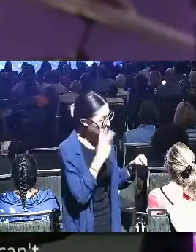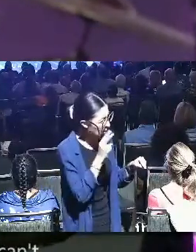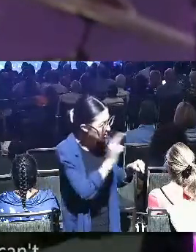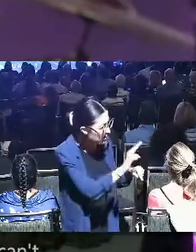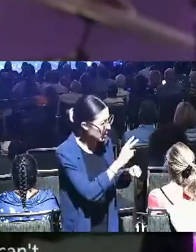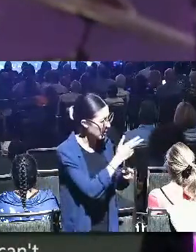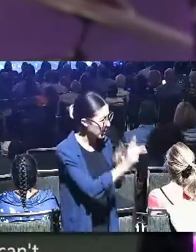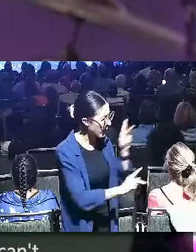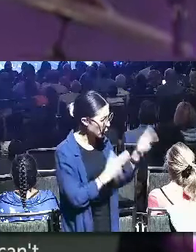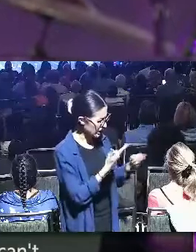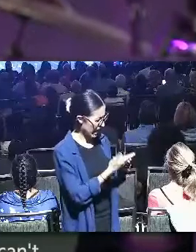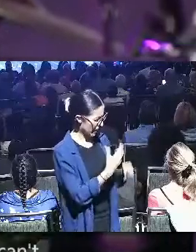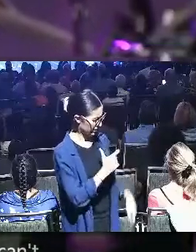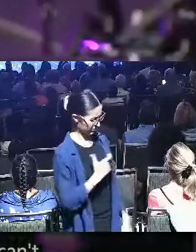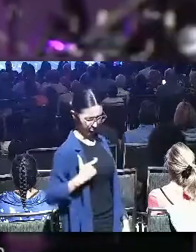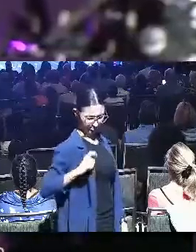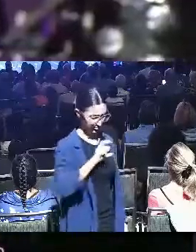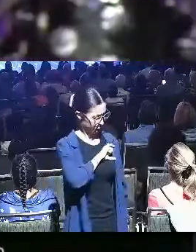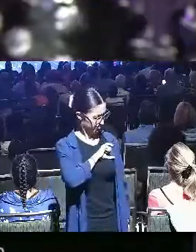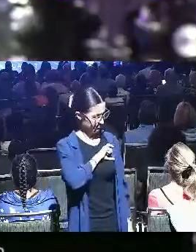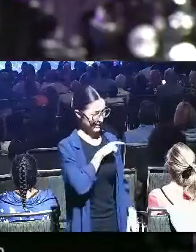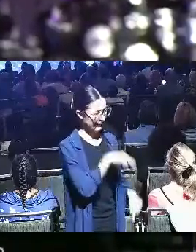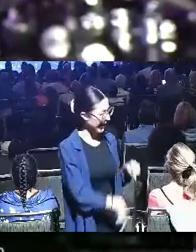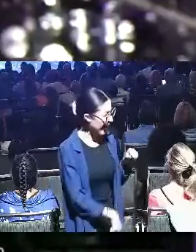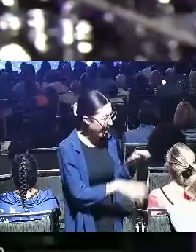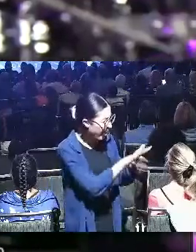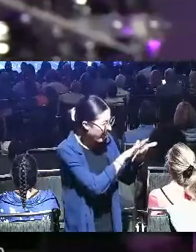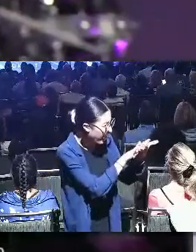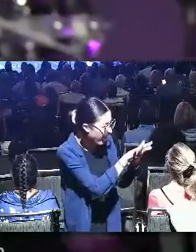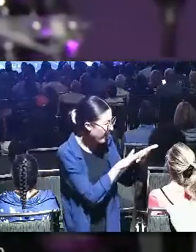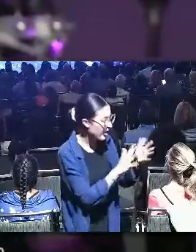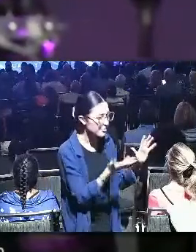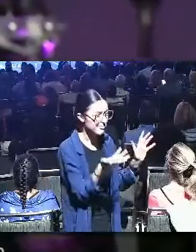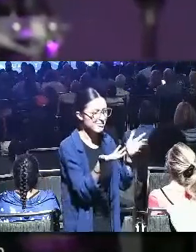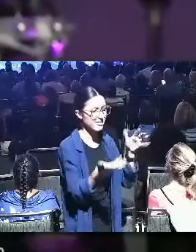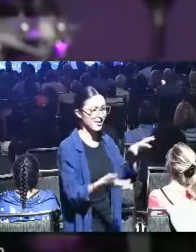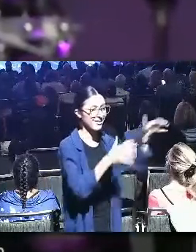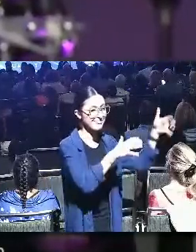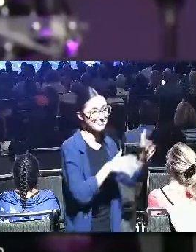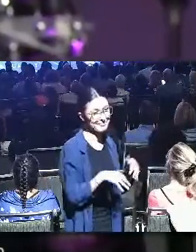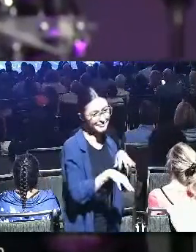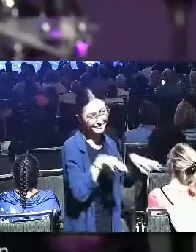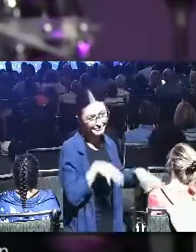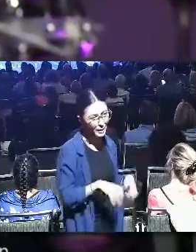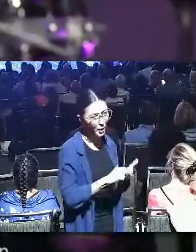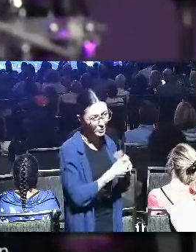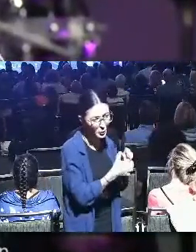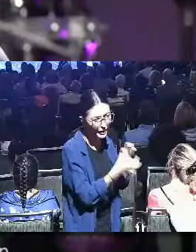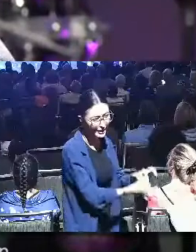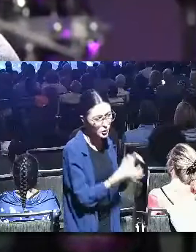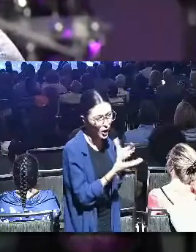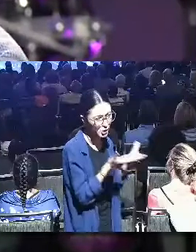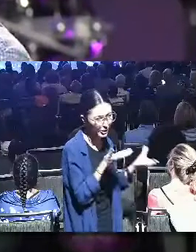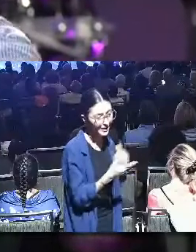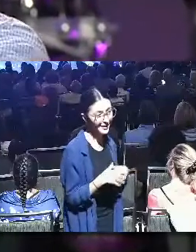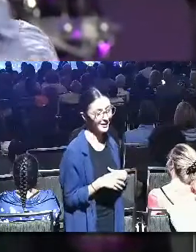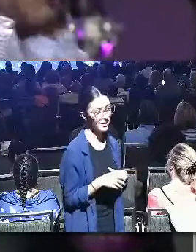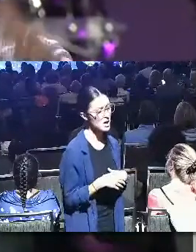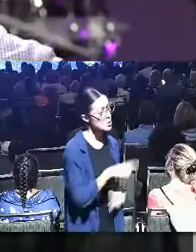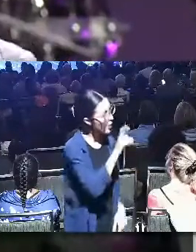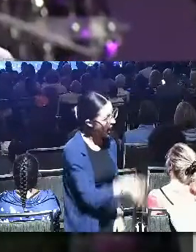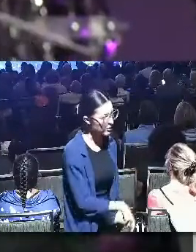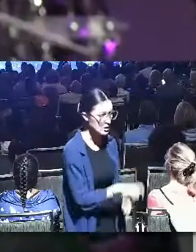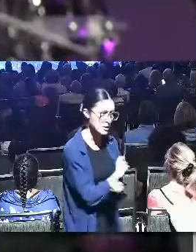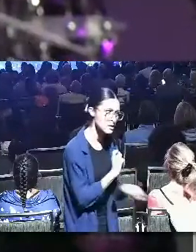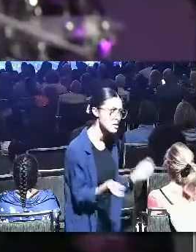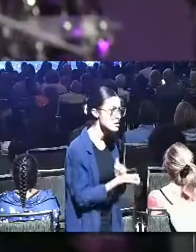and isn't an usher. I just see flopsy shirts and flopsy usher name tags. you've got to turn this around, AT. And I'm like, you know,